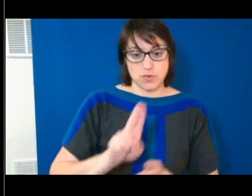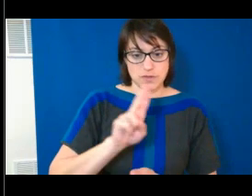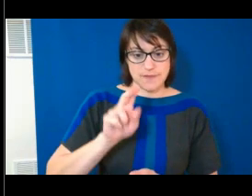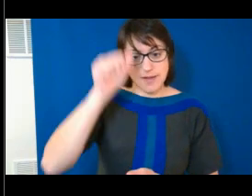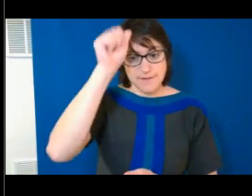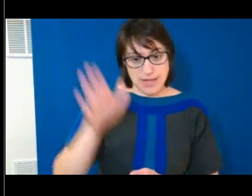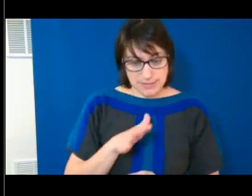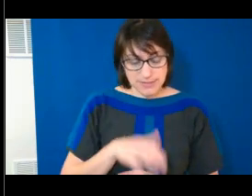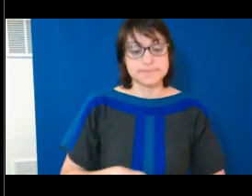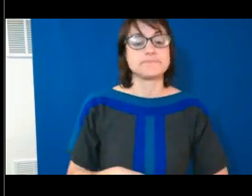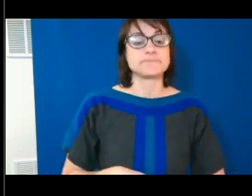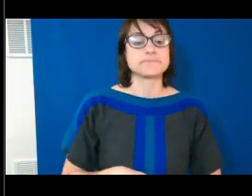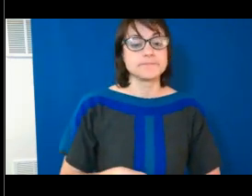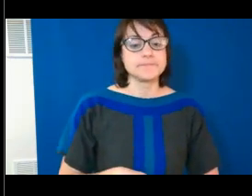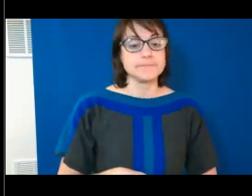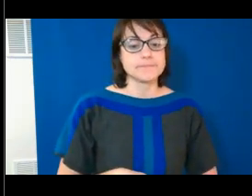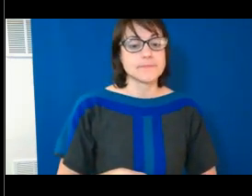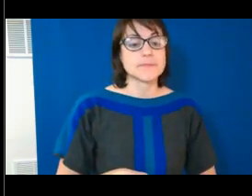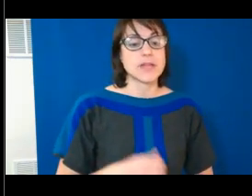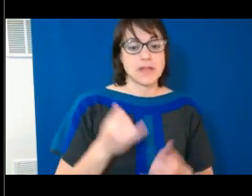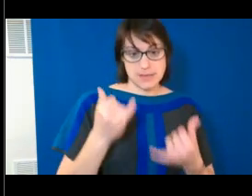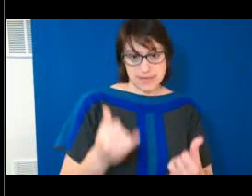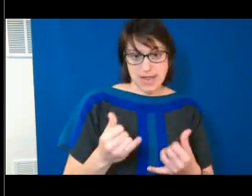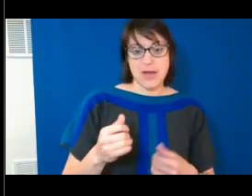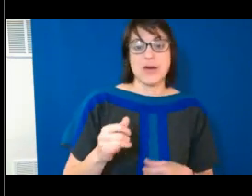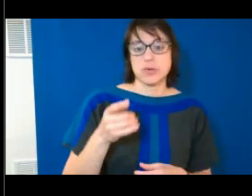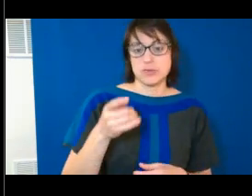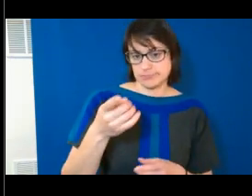in Senator Lisa Murkowski's office.